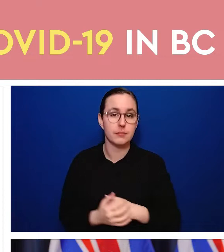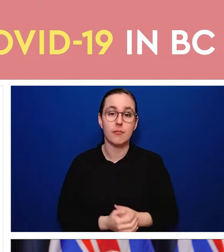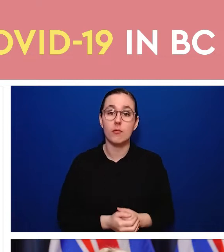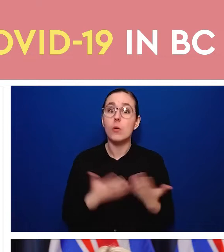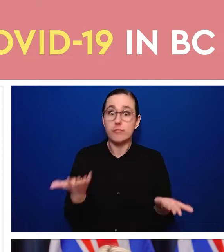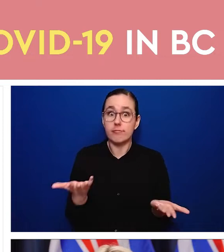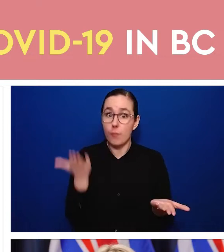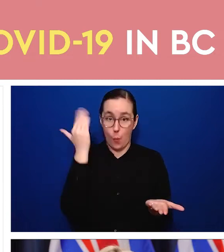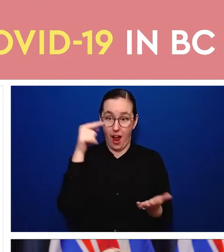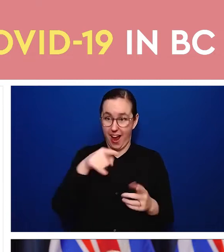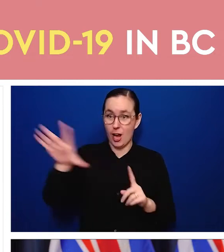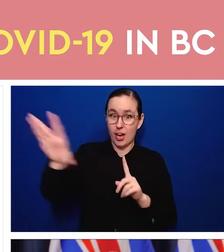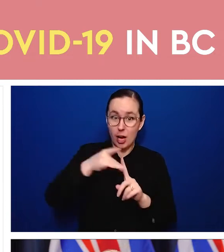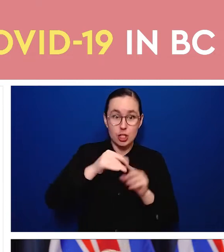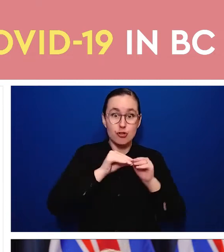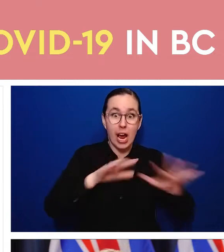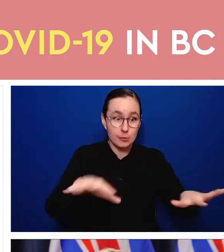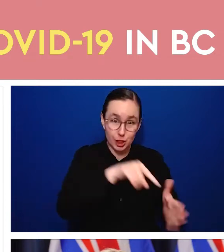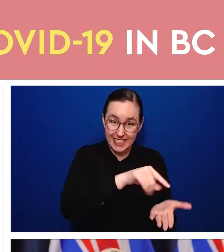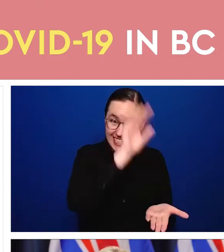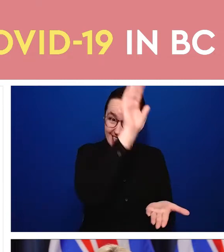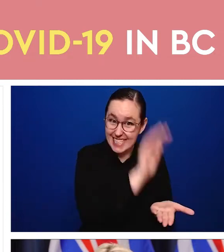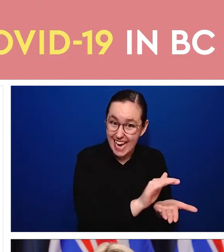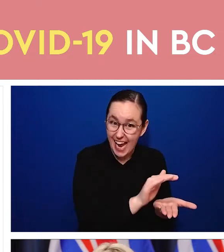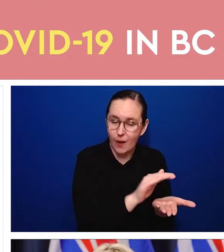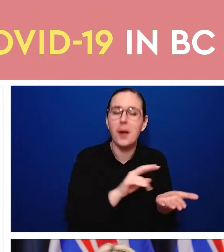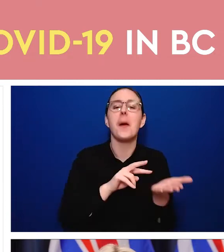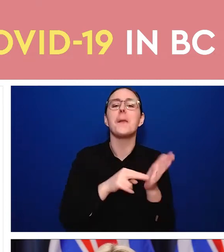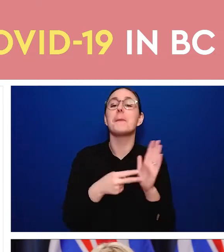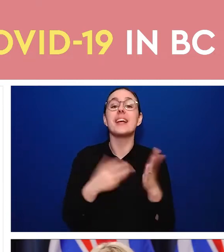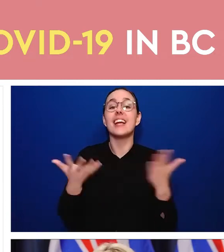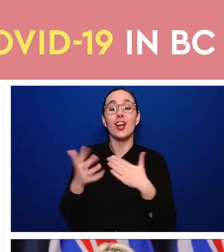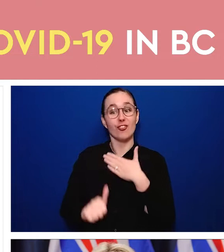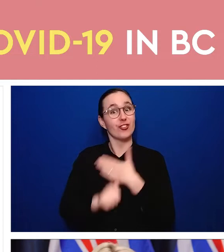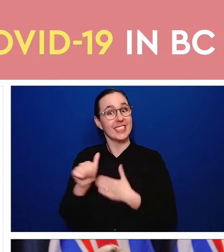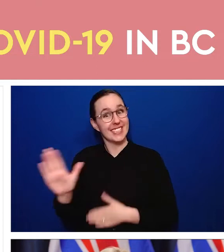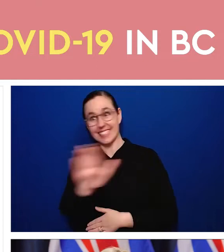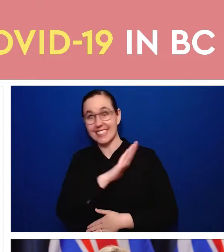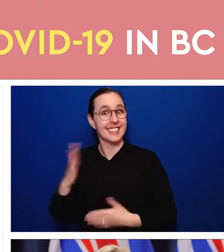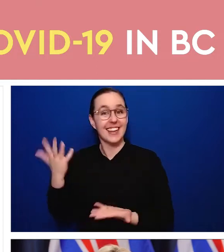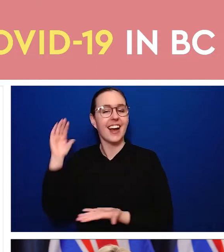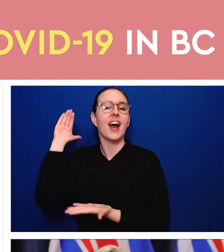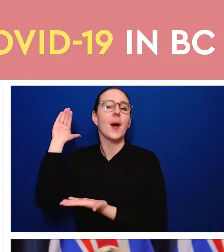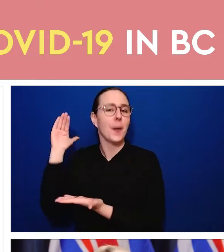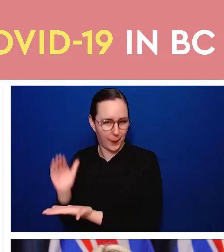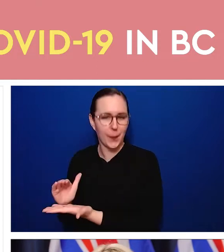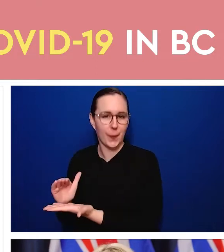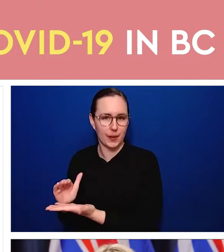Our approach has always been to only have the minimal necessary restrictions to keep people safe and to prevent the